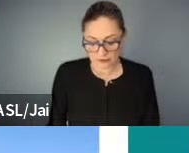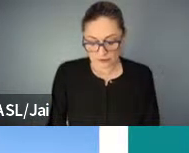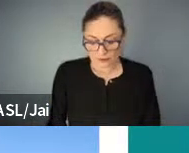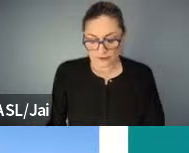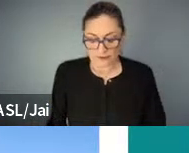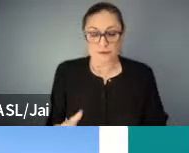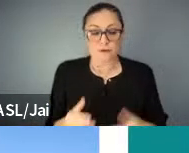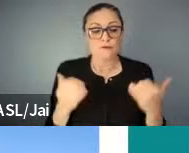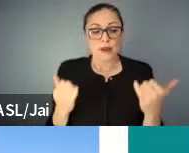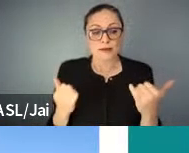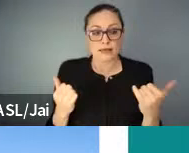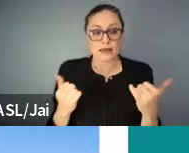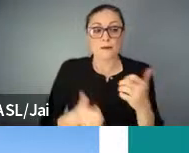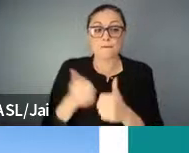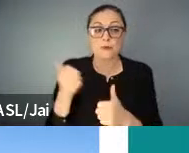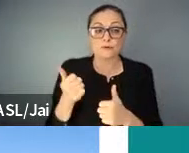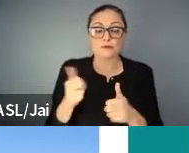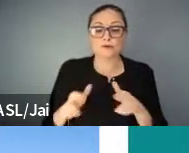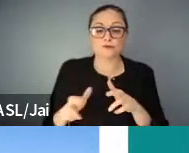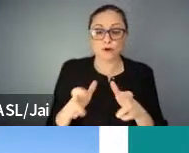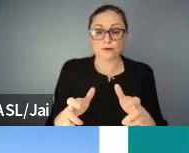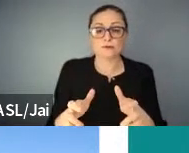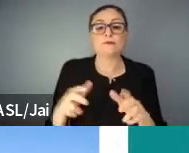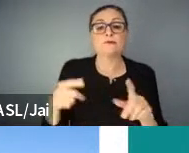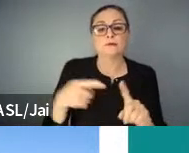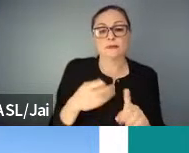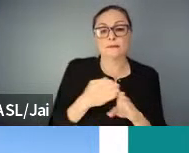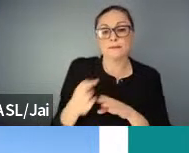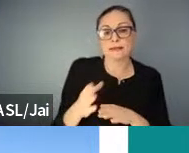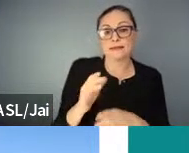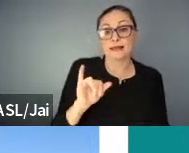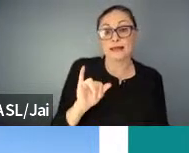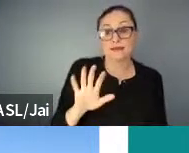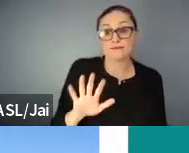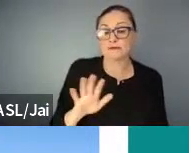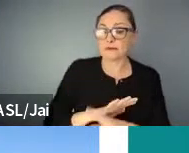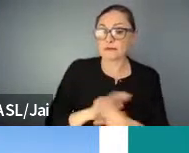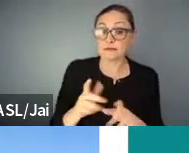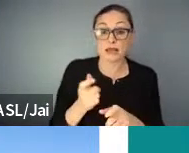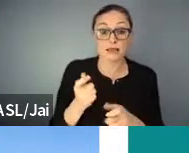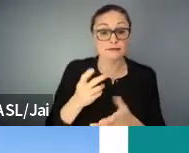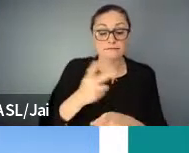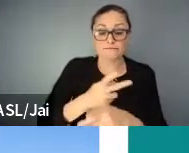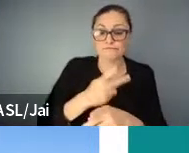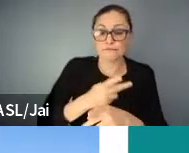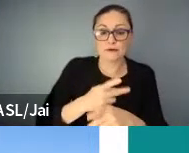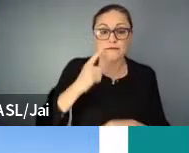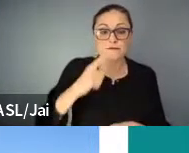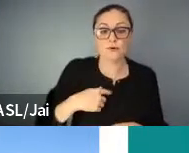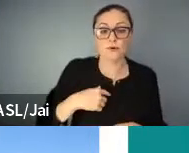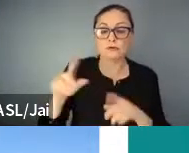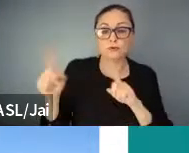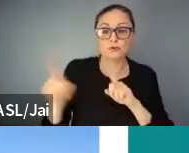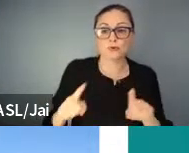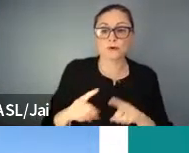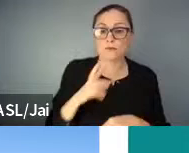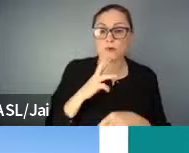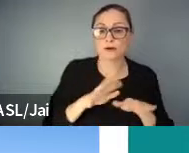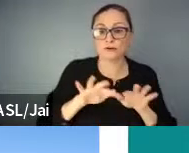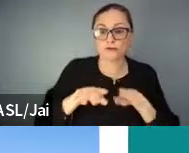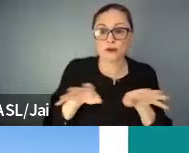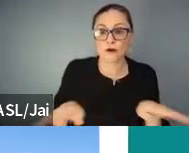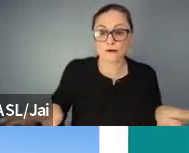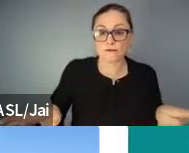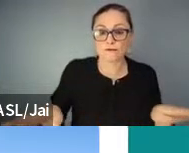Right now, most of the roadways, including the main line I-5, is not treated for stormwater runoff. One of the major improvements of the